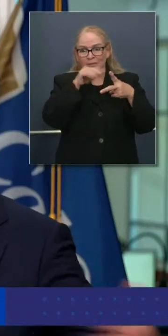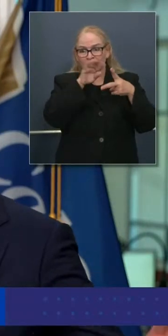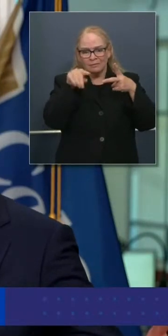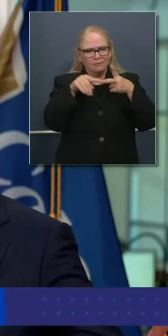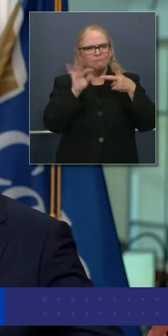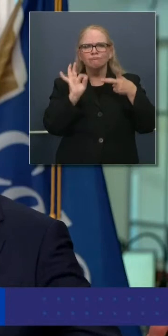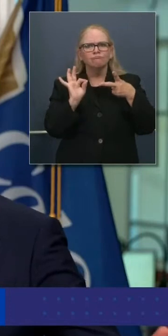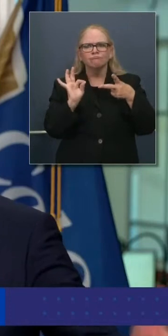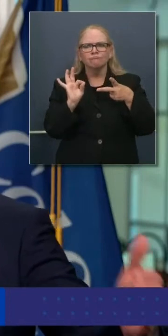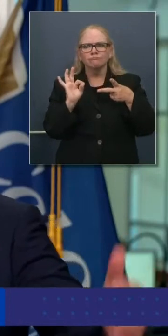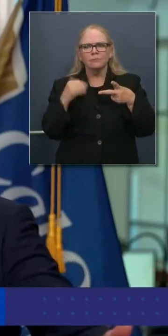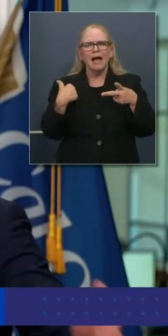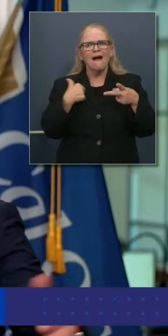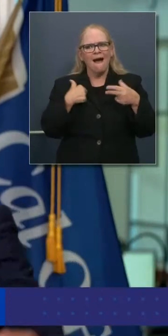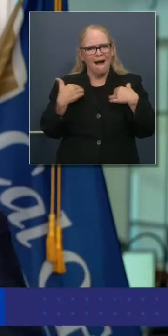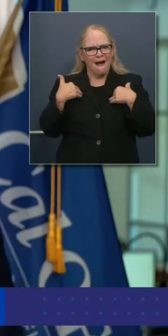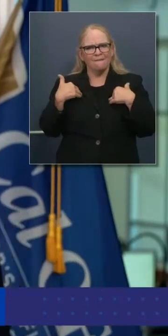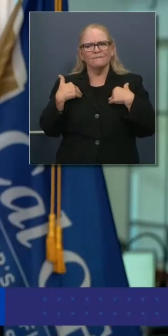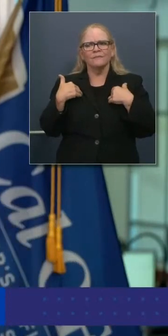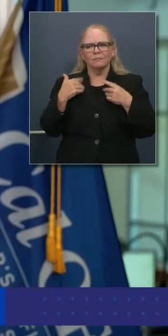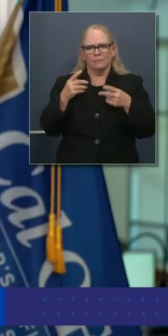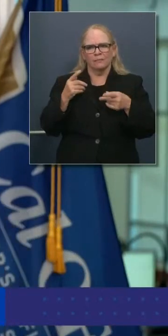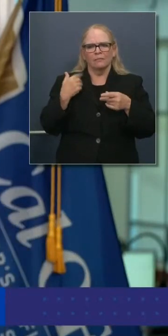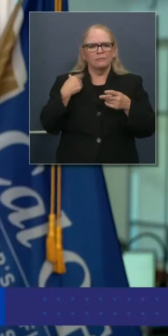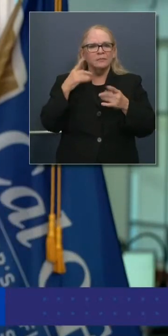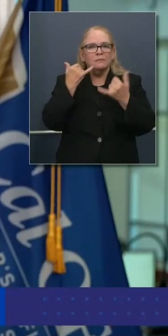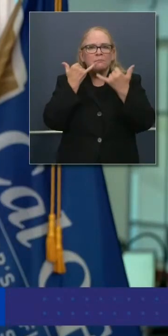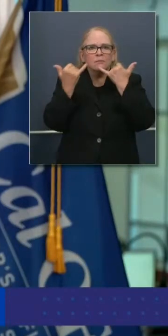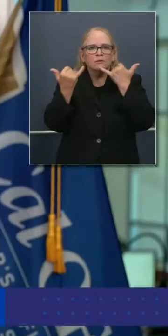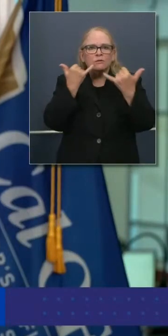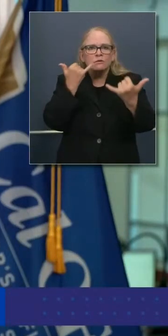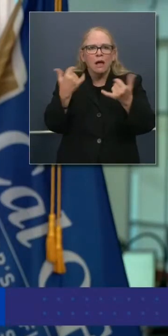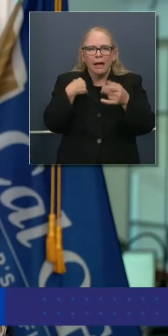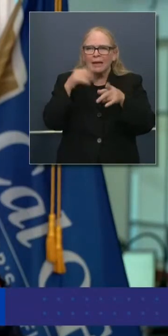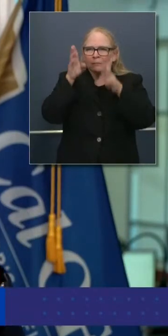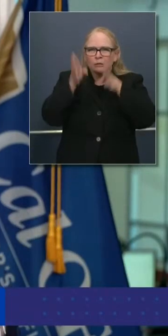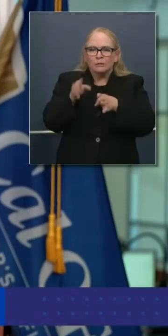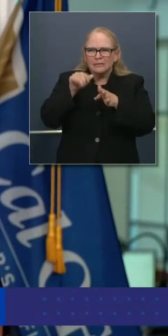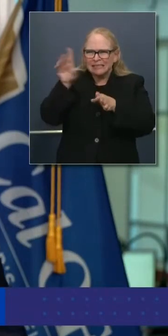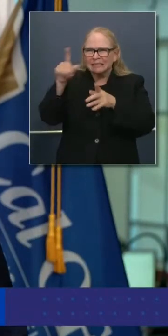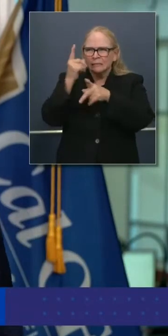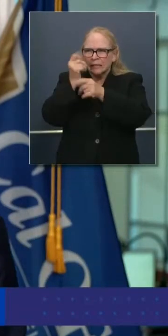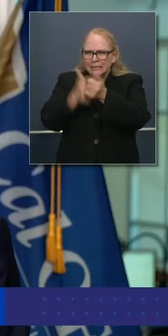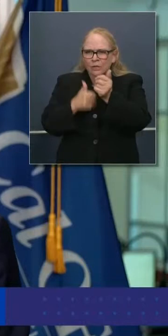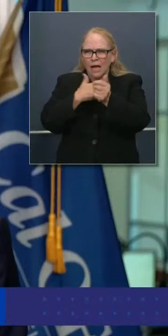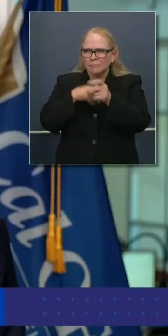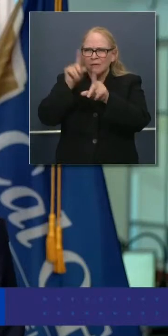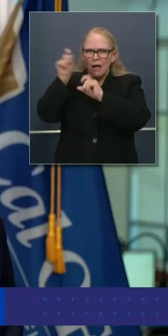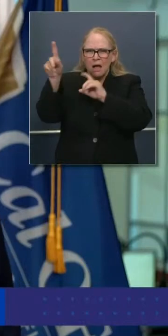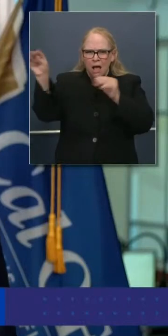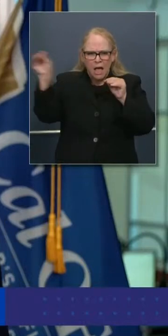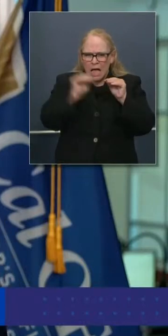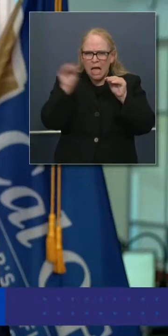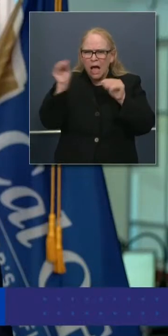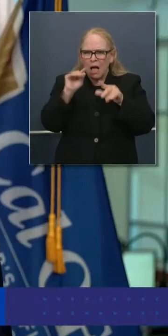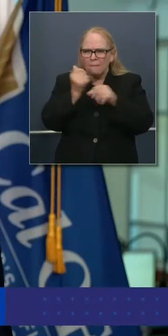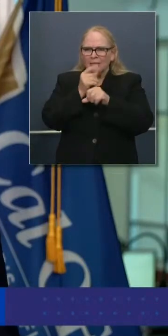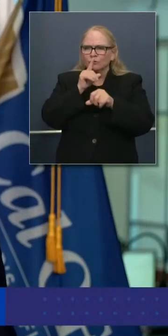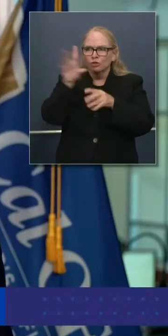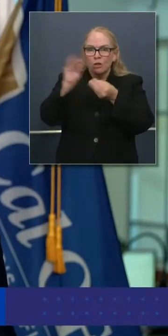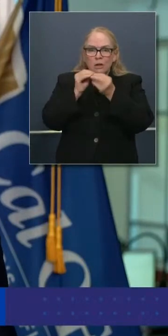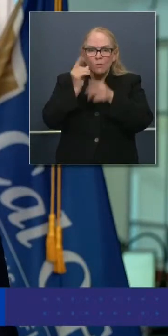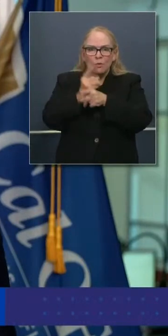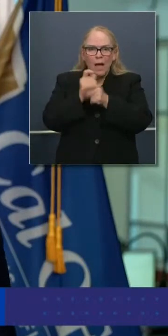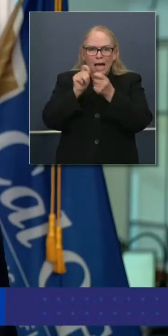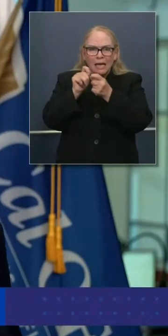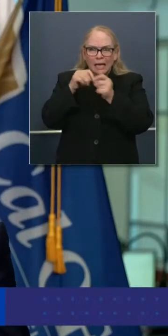place. We're making personal phone calls in terms of reaching out to those hospital systems. Those, we have absolute confidence in those numbers.